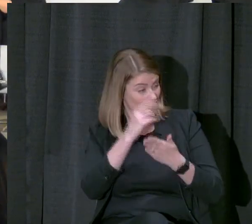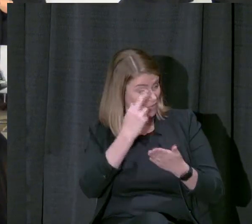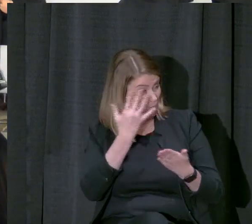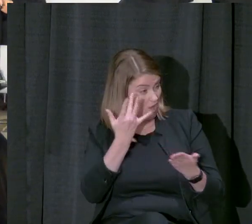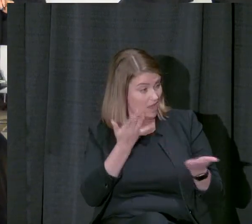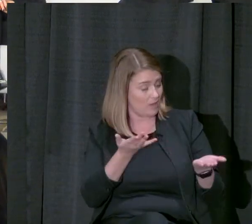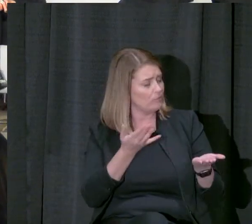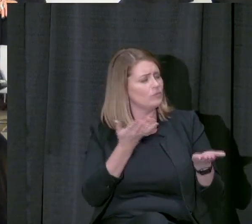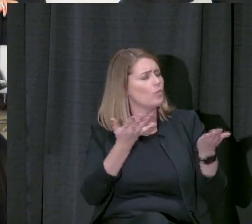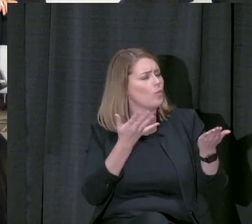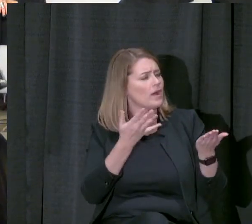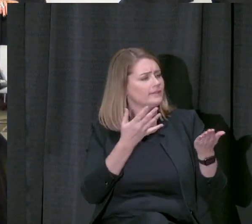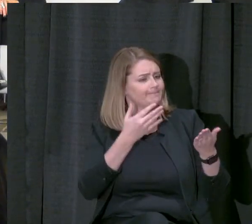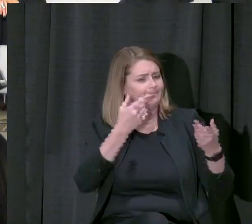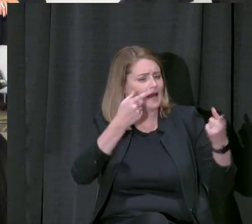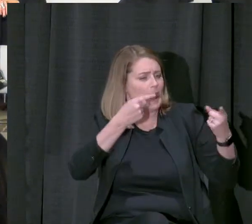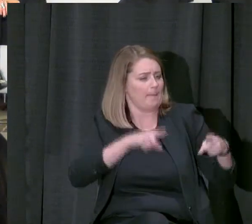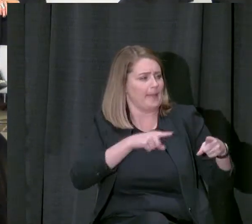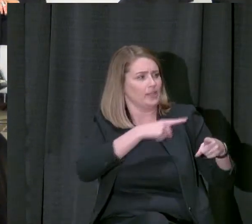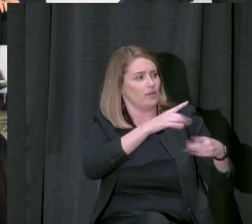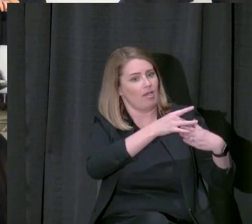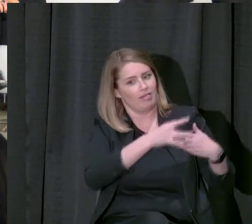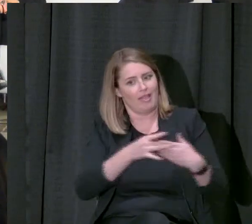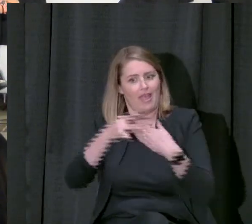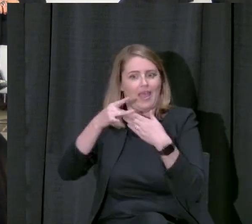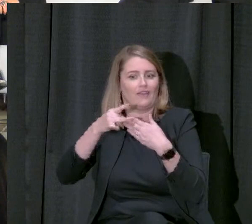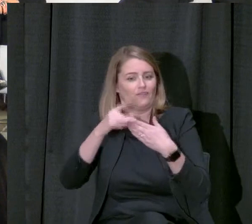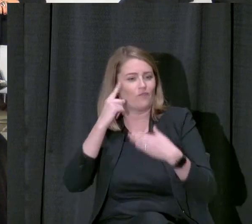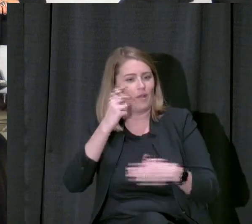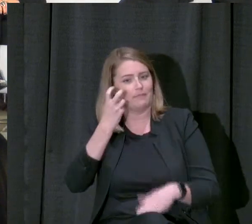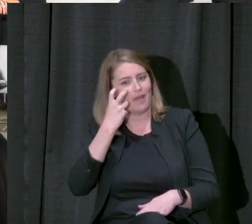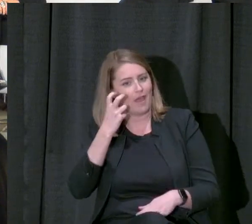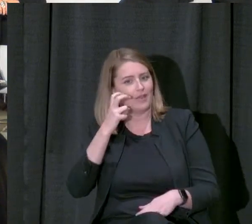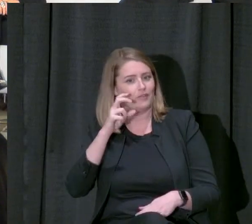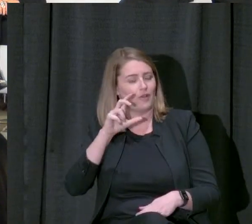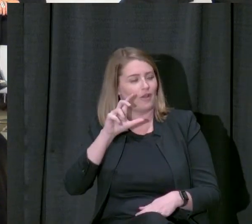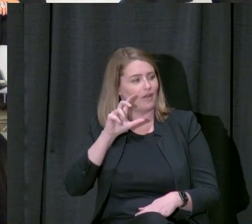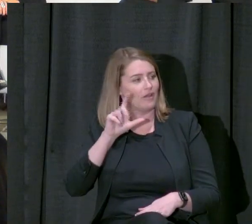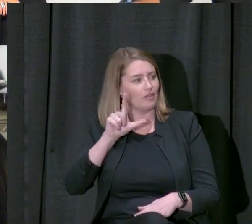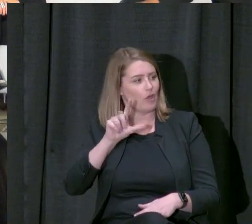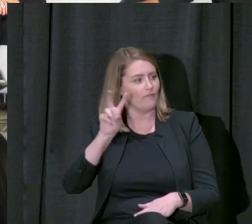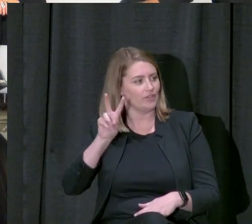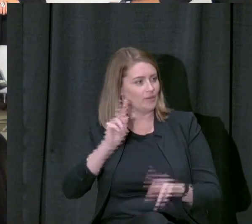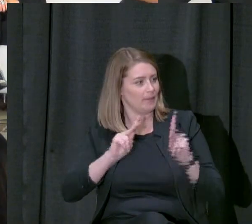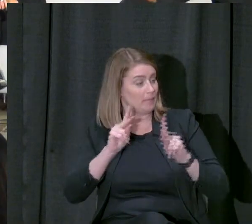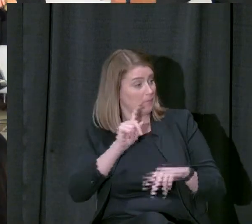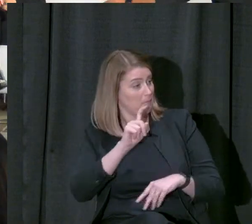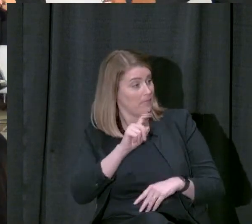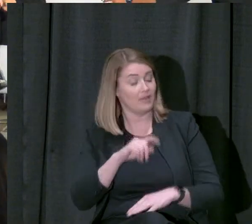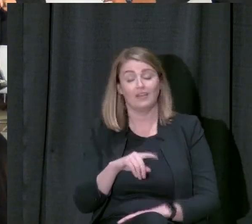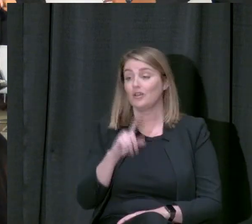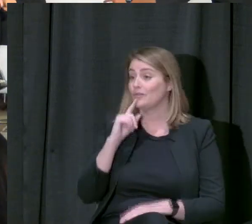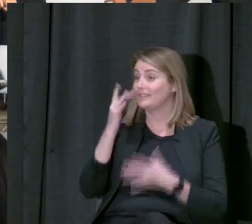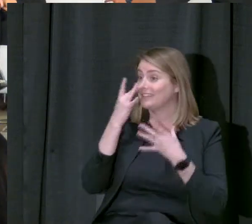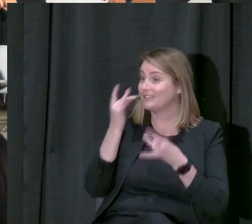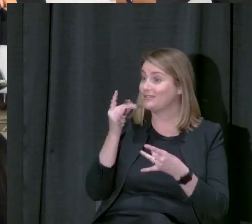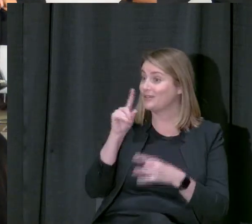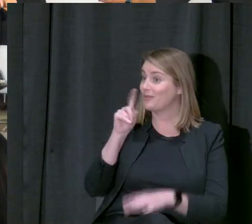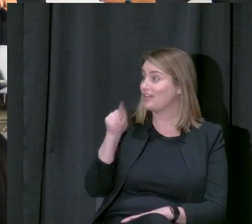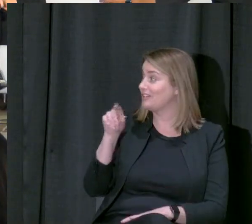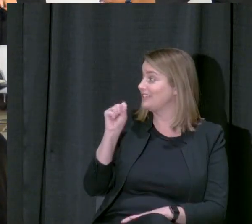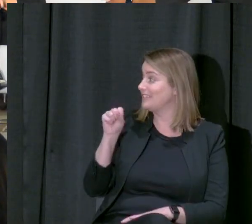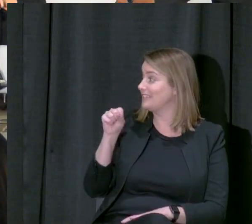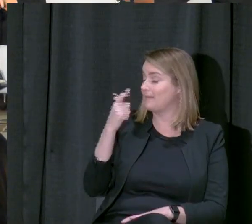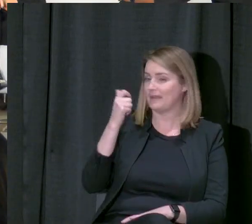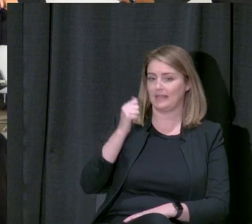environment, or what led you to people with disabilities and the blind and visually impaired, mostly, right? Yeah, that's a very interesting question because, the genesis